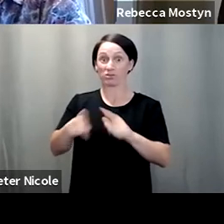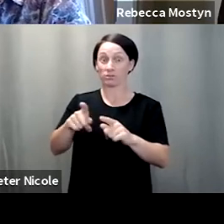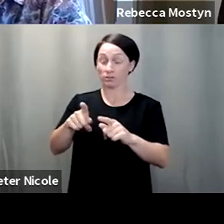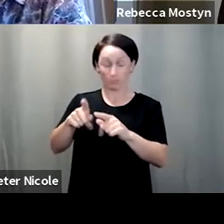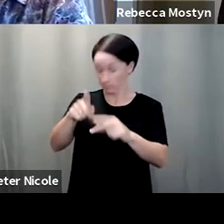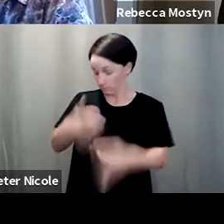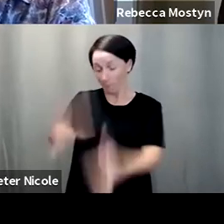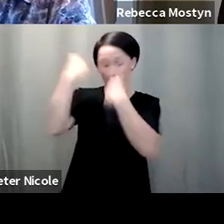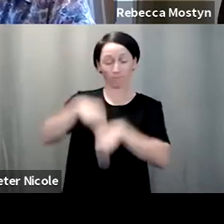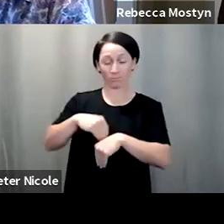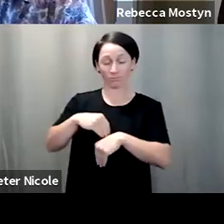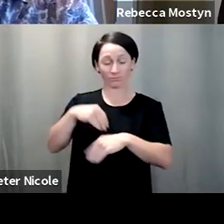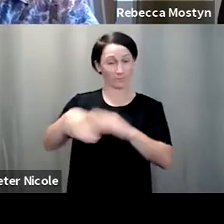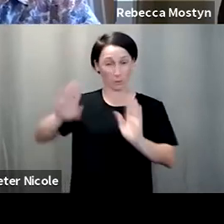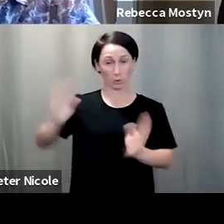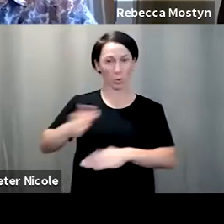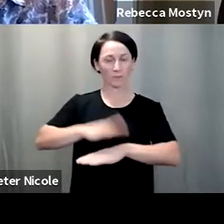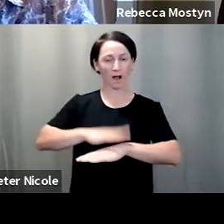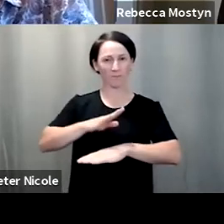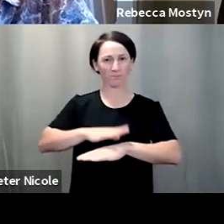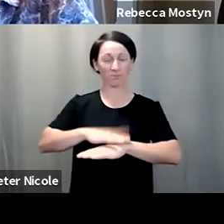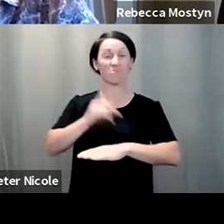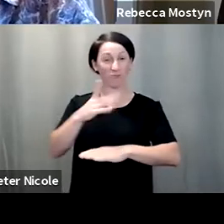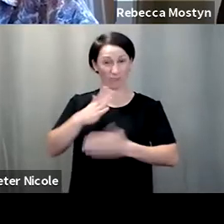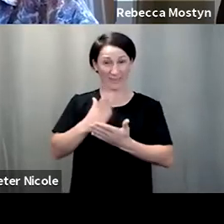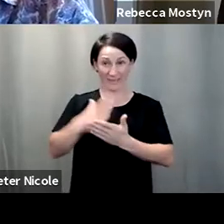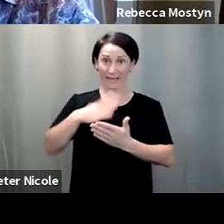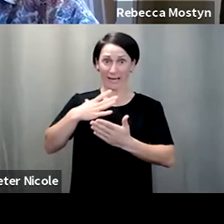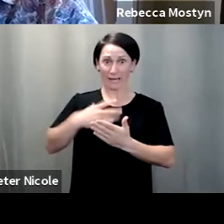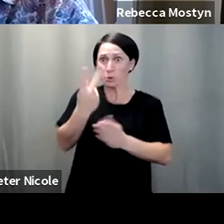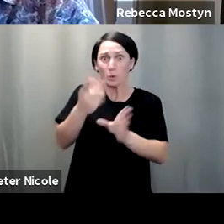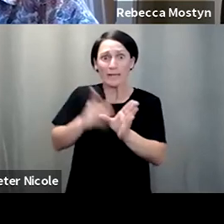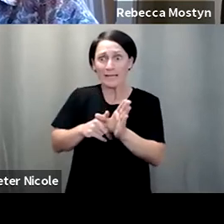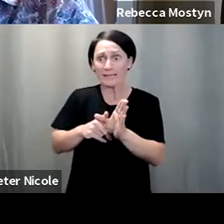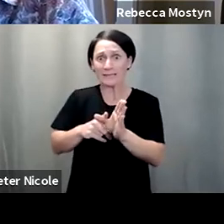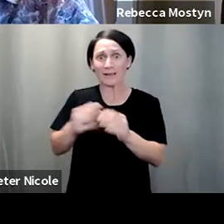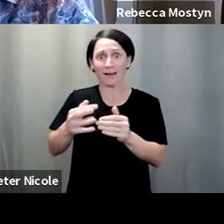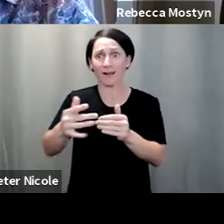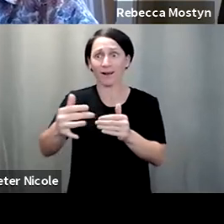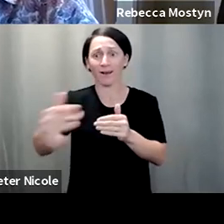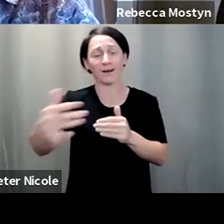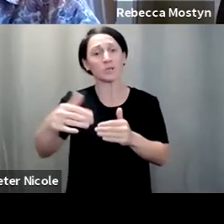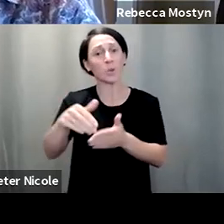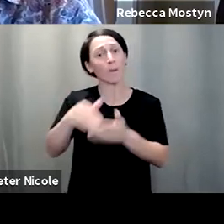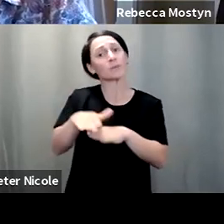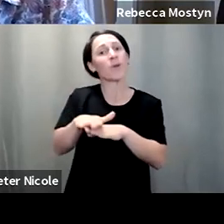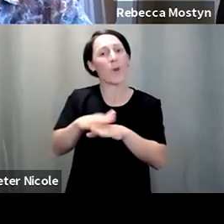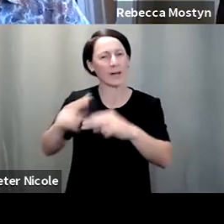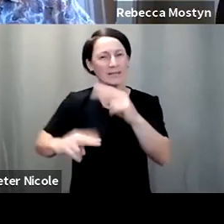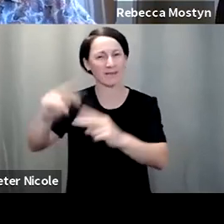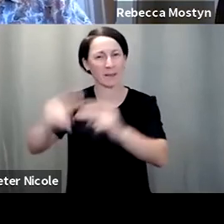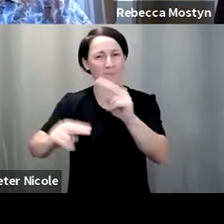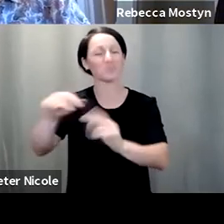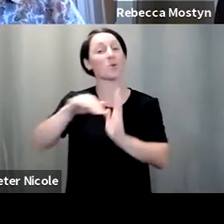they're definitely playing a long game, aren't they? And I think we need to be thinking long-term